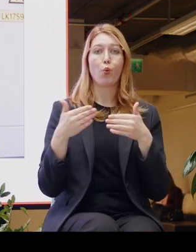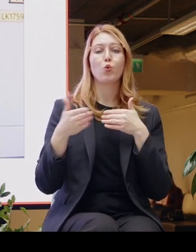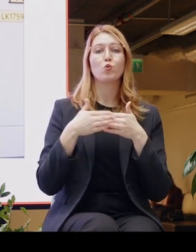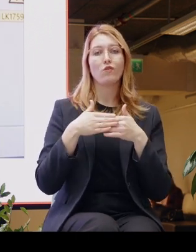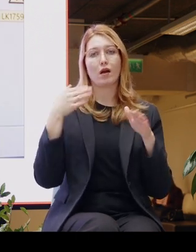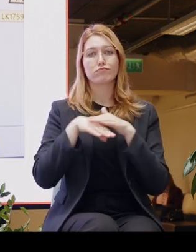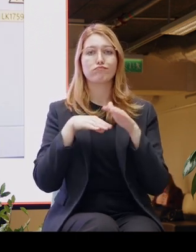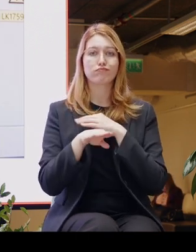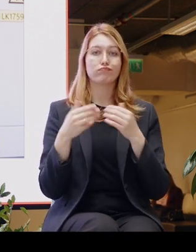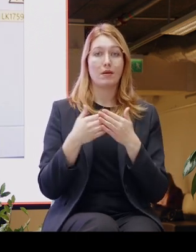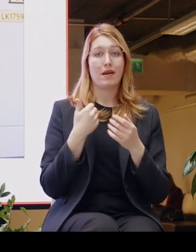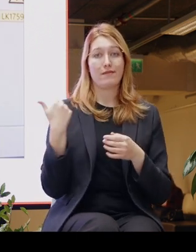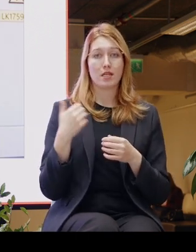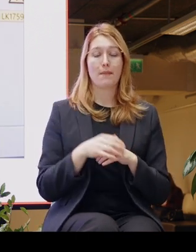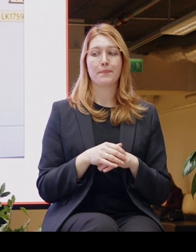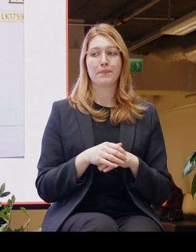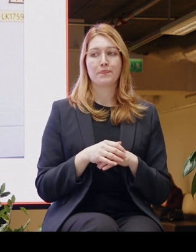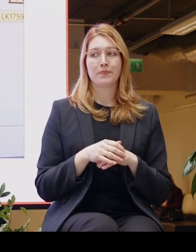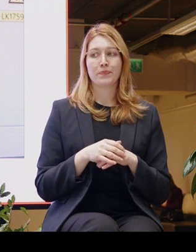entry for them.